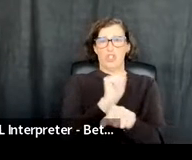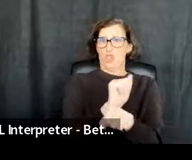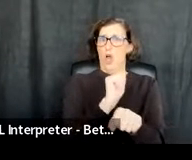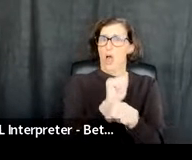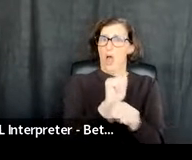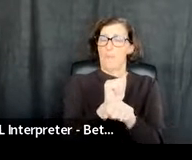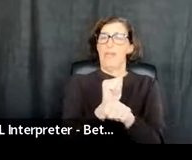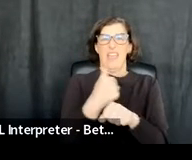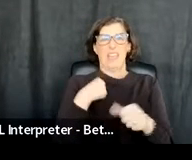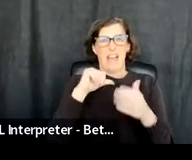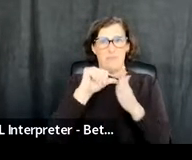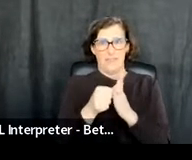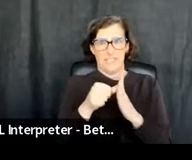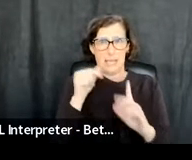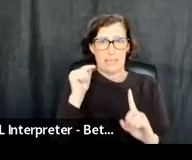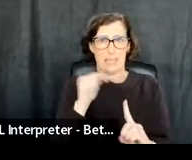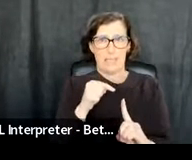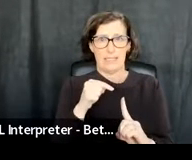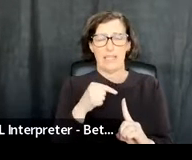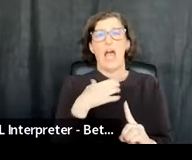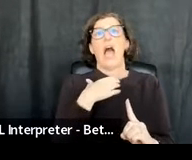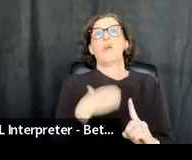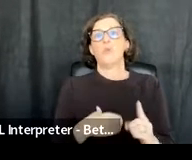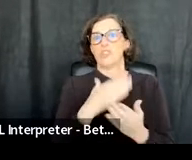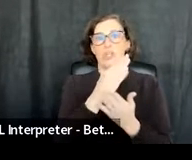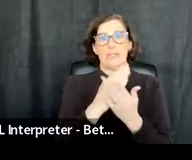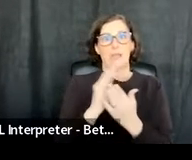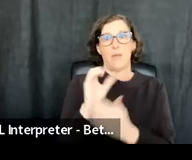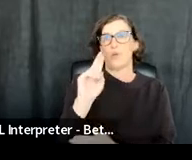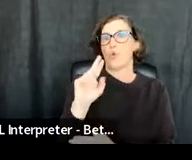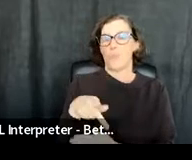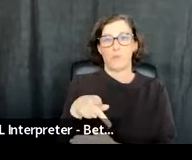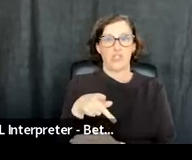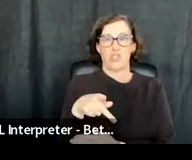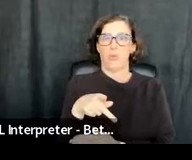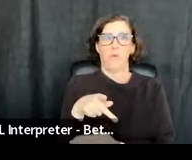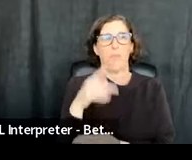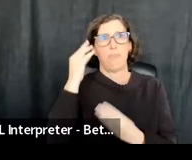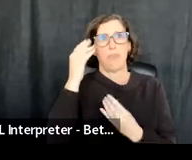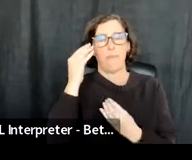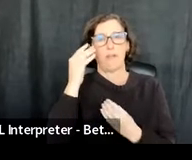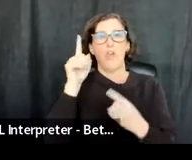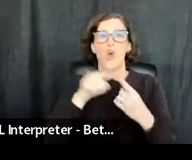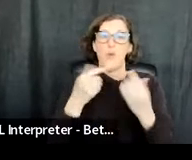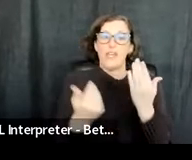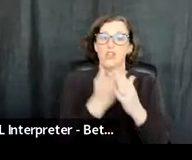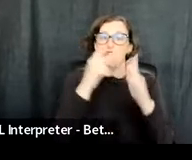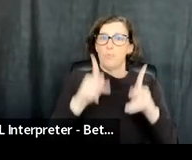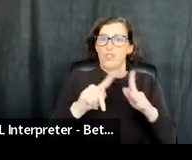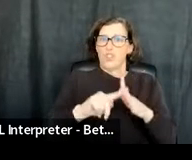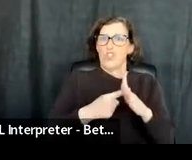I wish someone would take it up, some corporation or enterprise. When a new person starts, they have to take all kinds